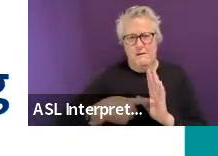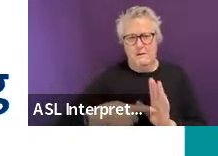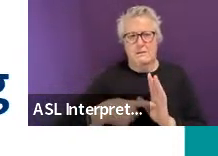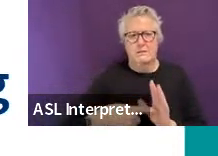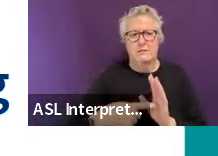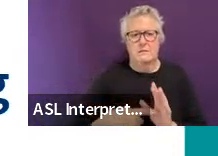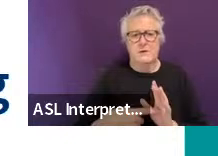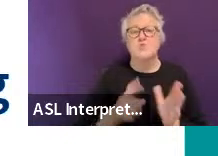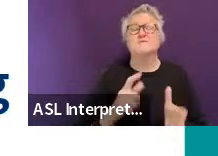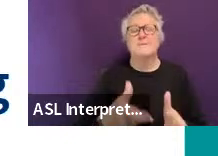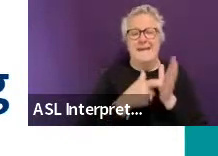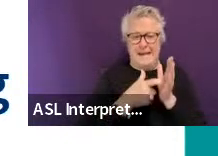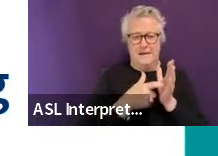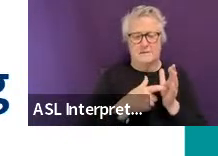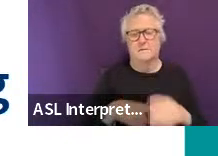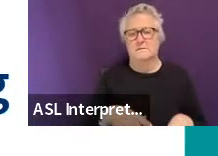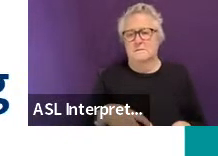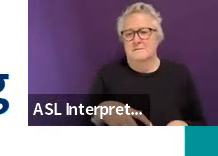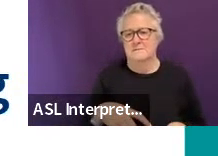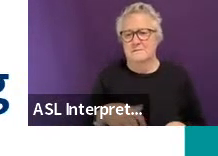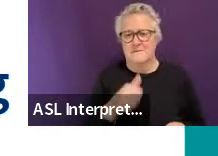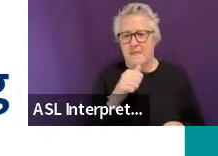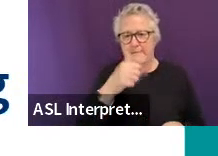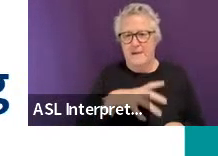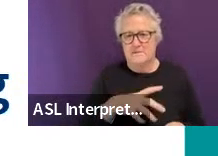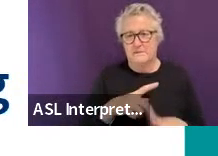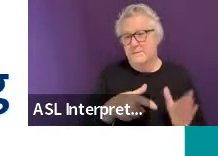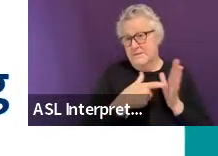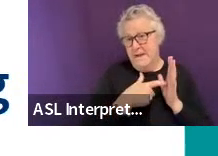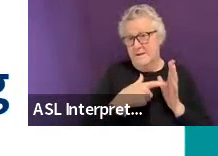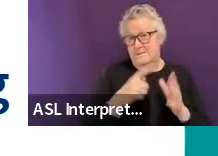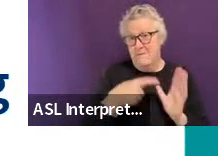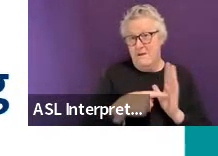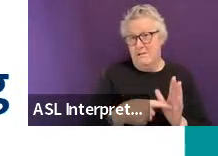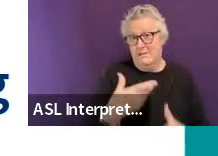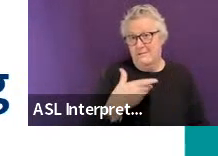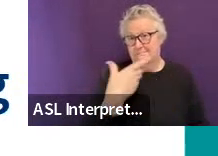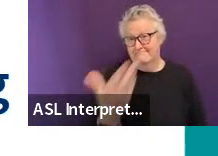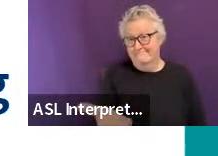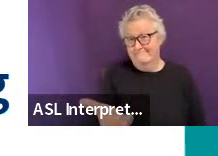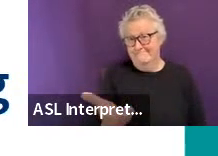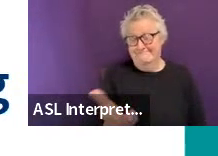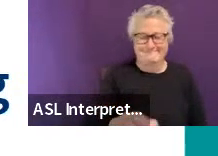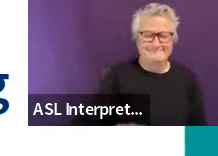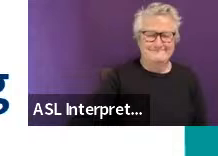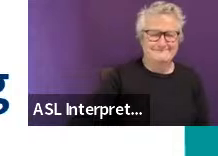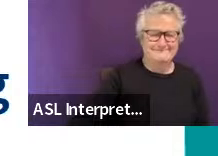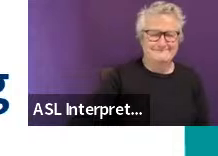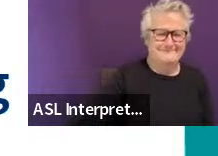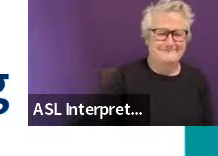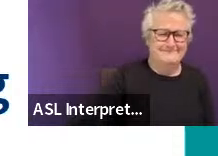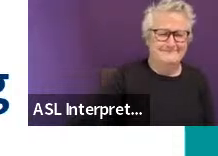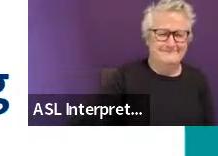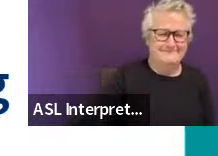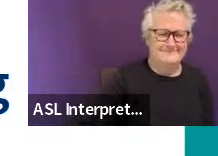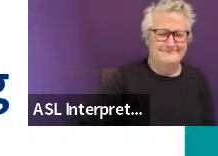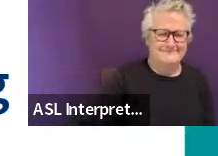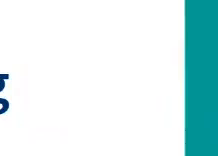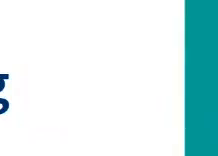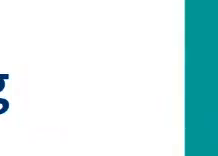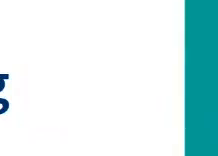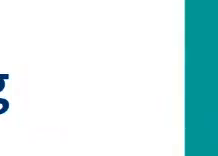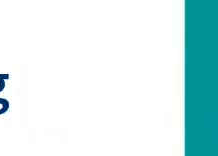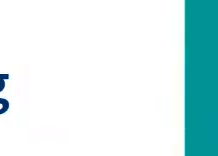model that's produced and developed and run by Metro and RTC for the 4-county region. The IBR program is using